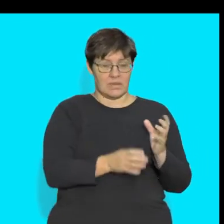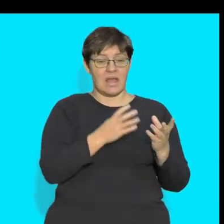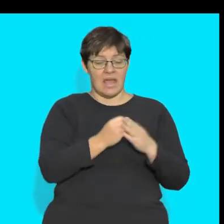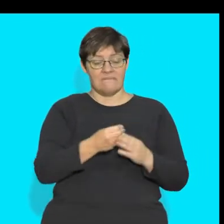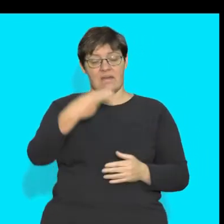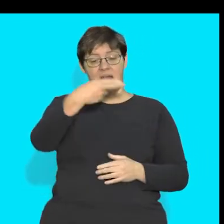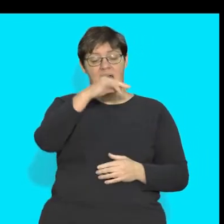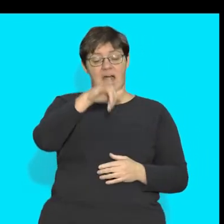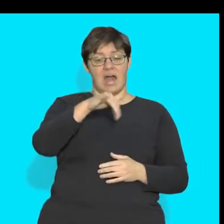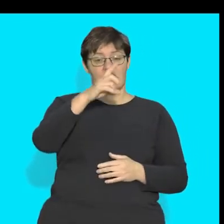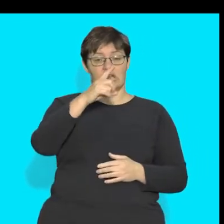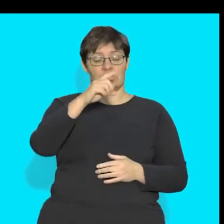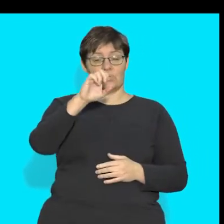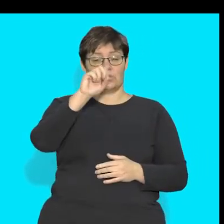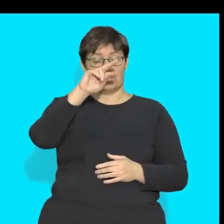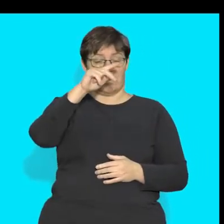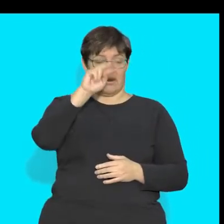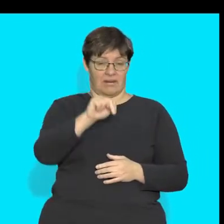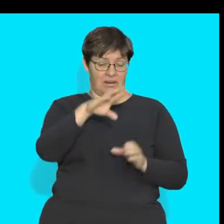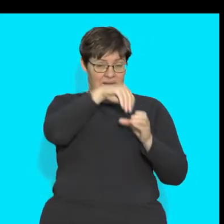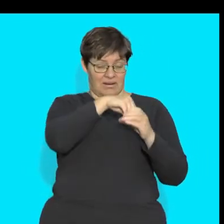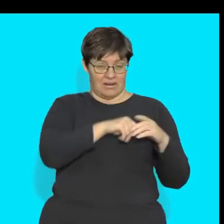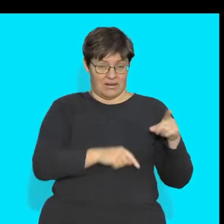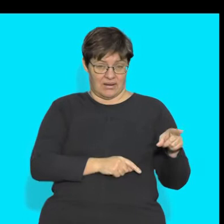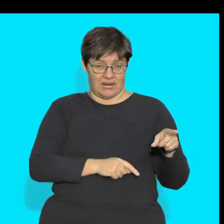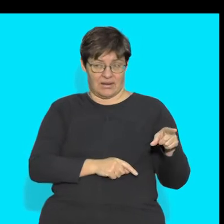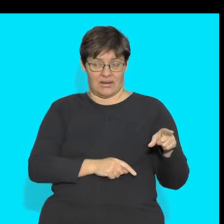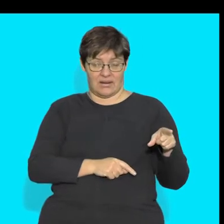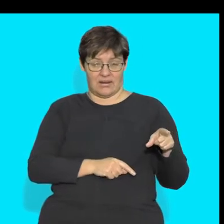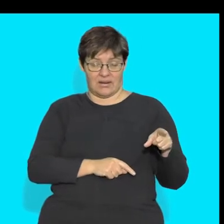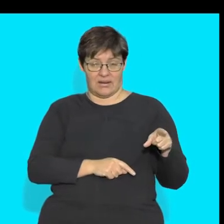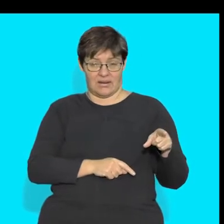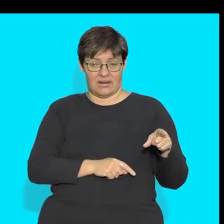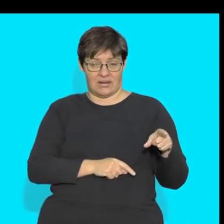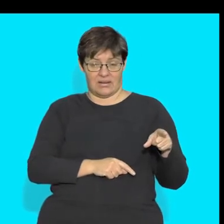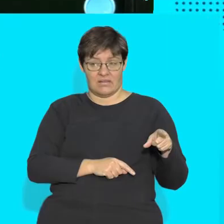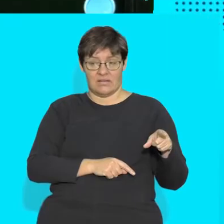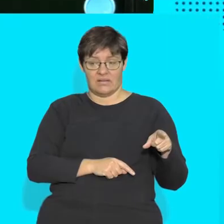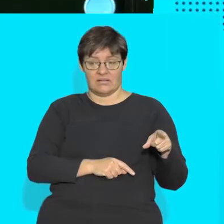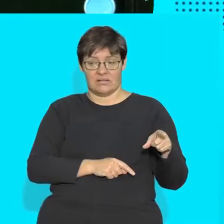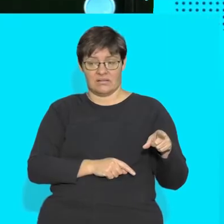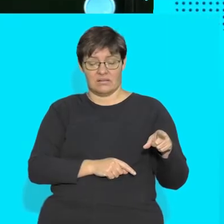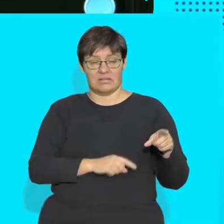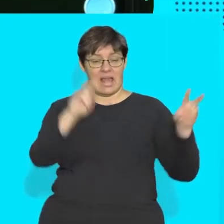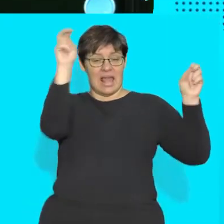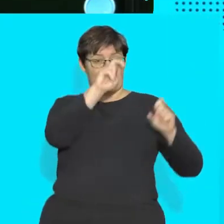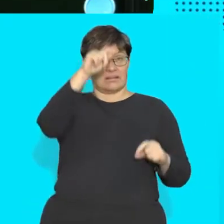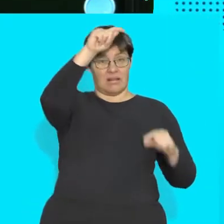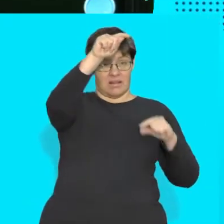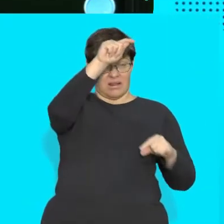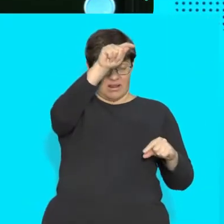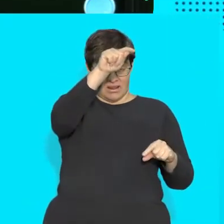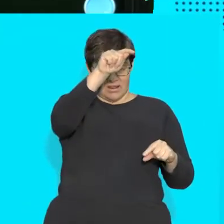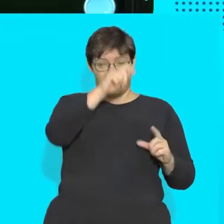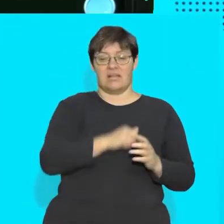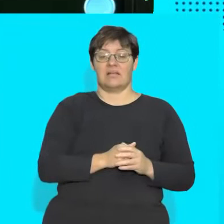got hydrogen in it, okay? We've put a light source, we've put a source, electrical